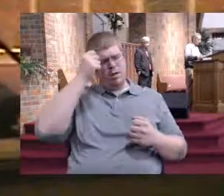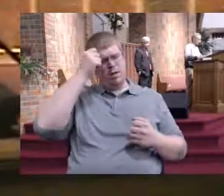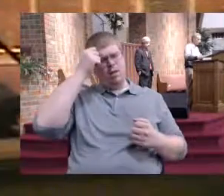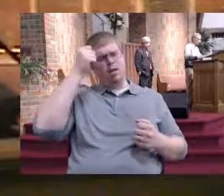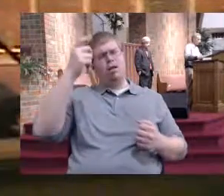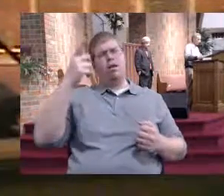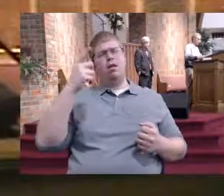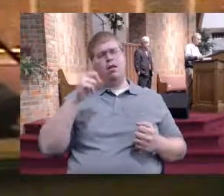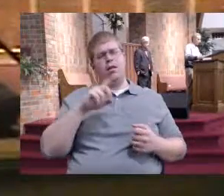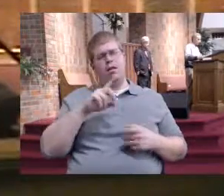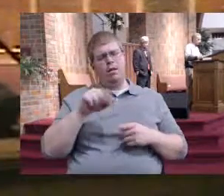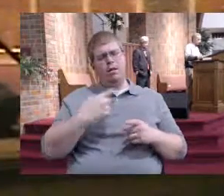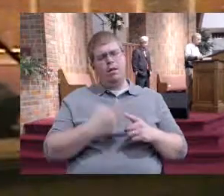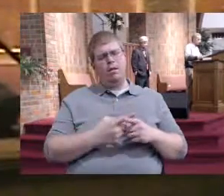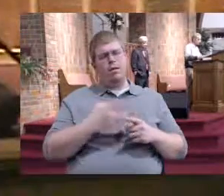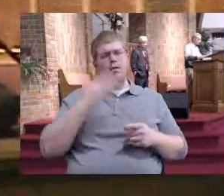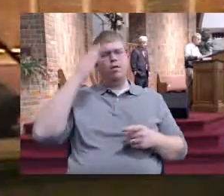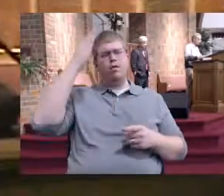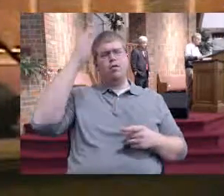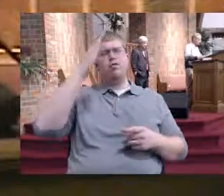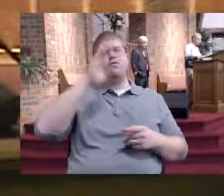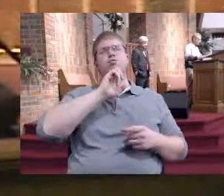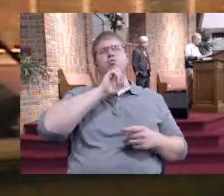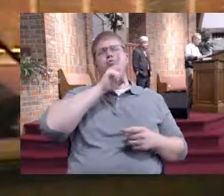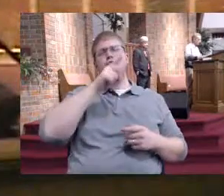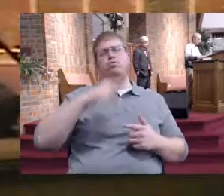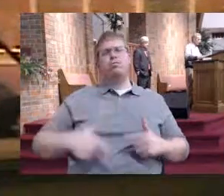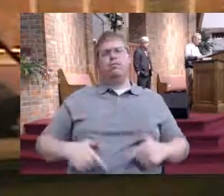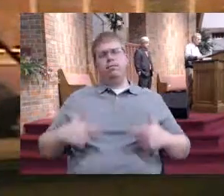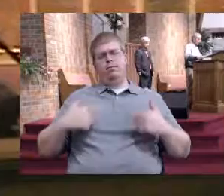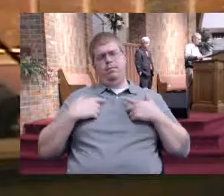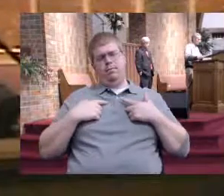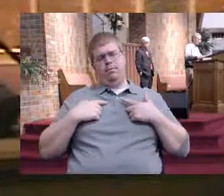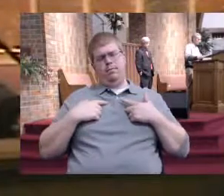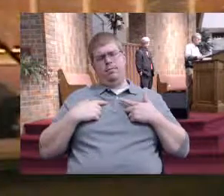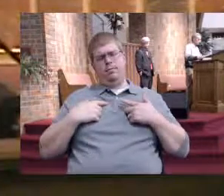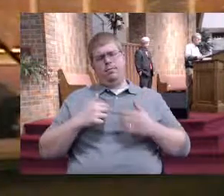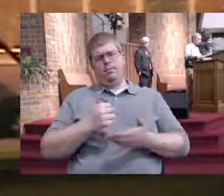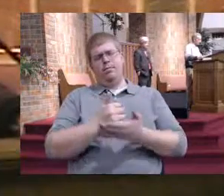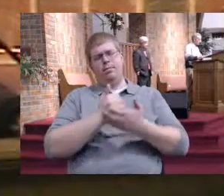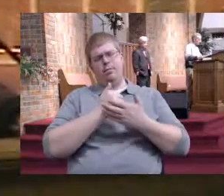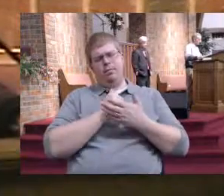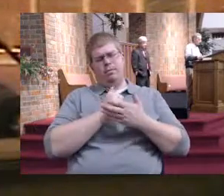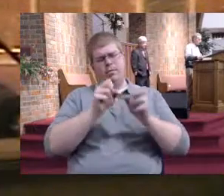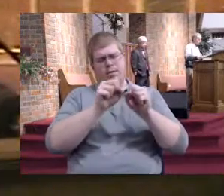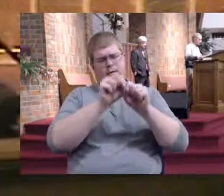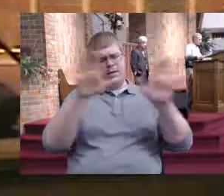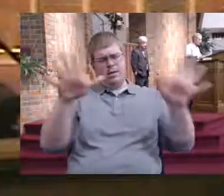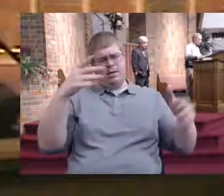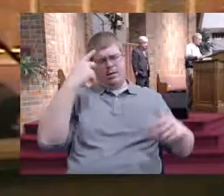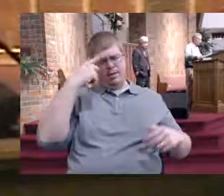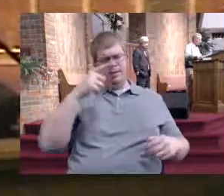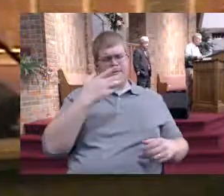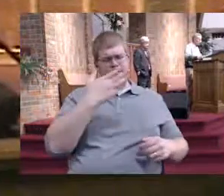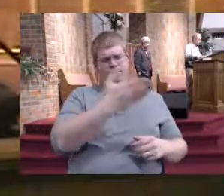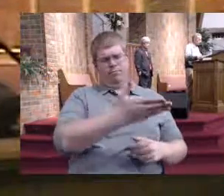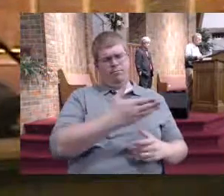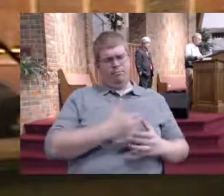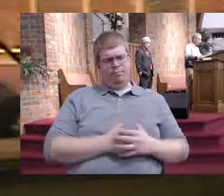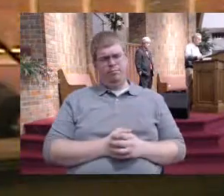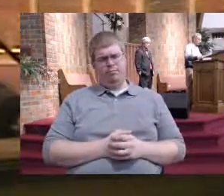understanding of your true light. Help us to be light to them. We also pray, Father,